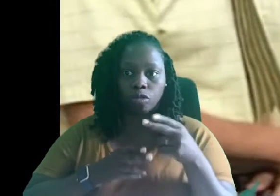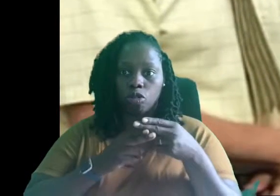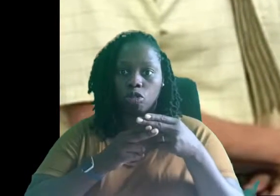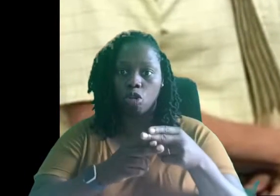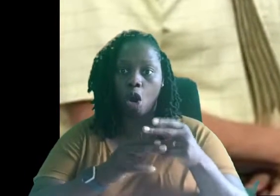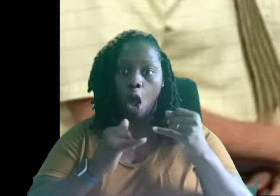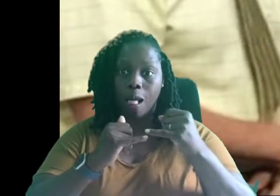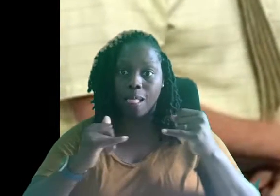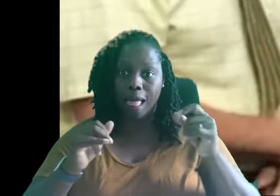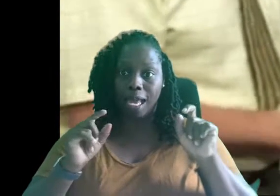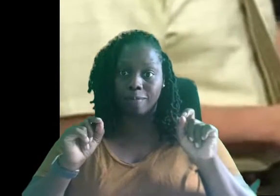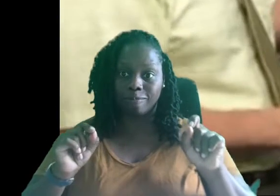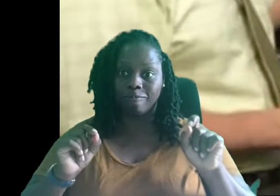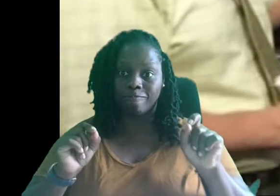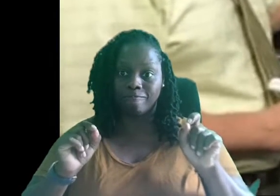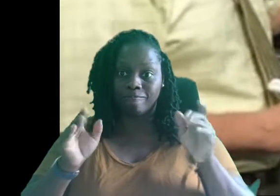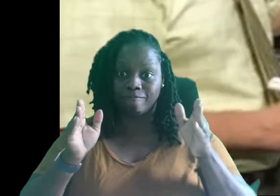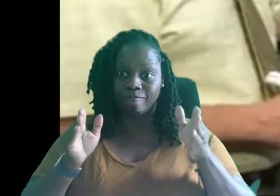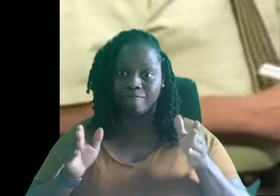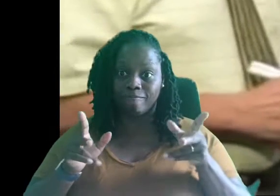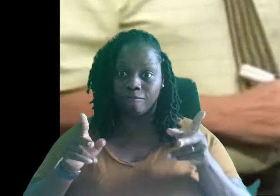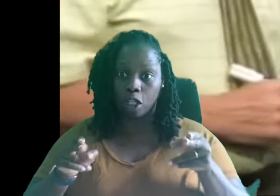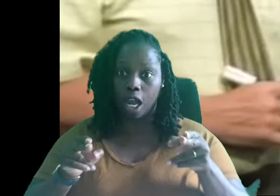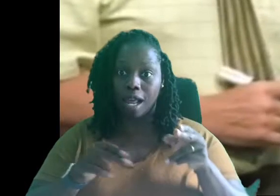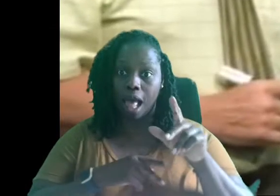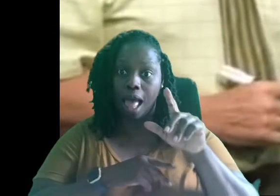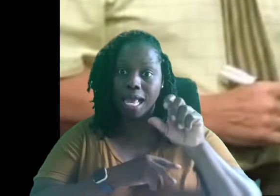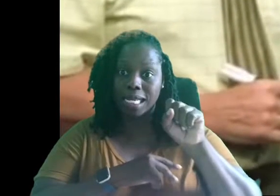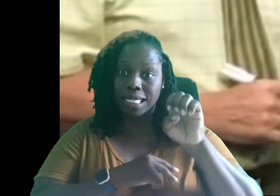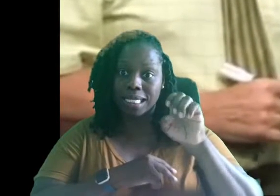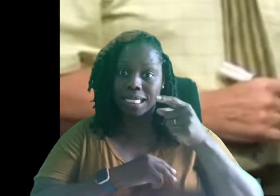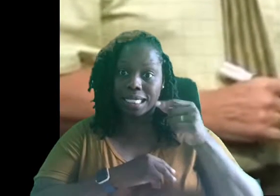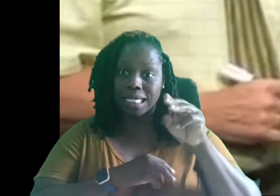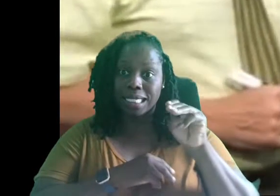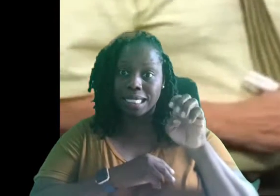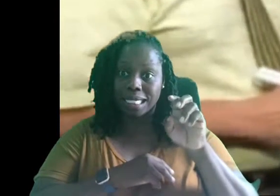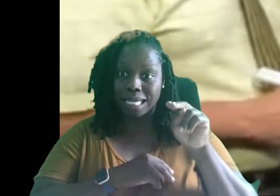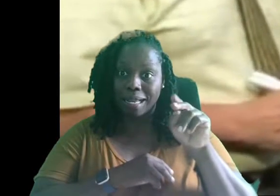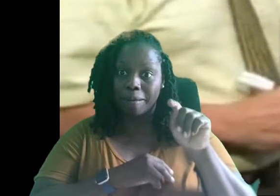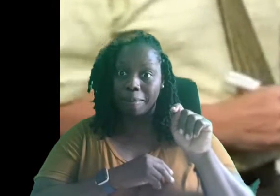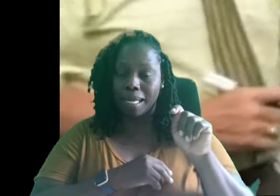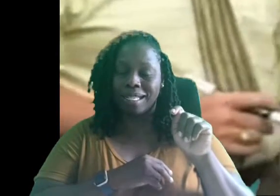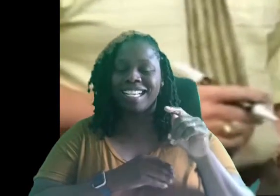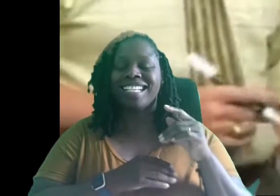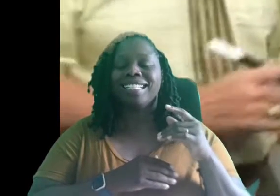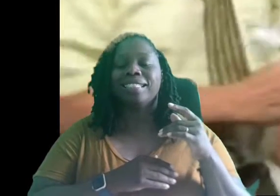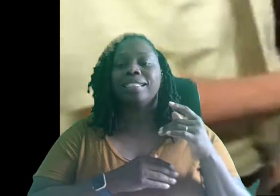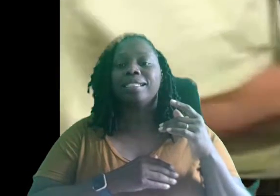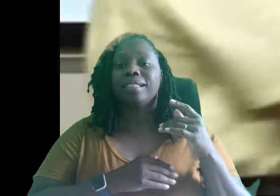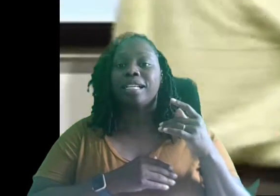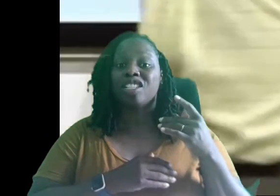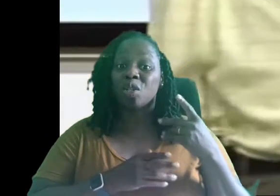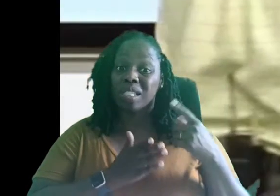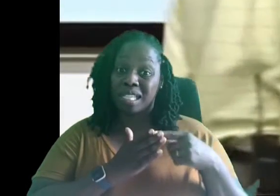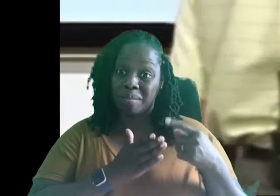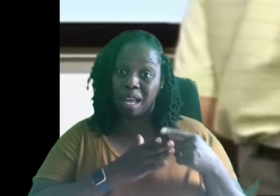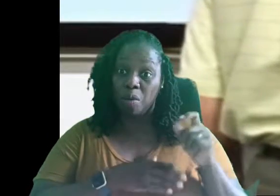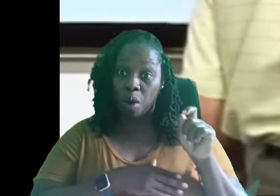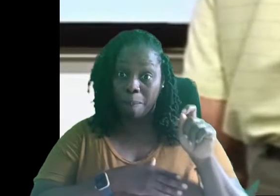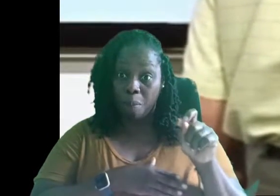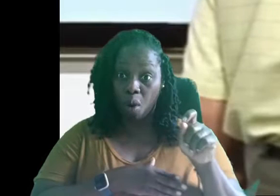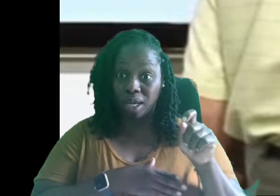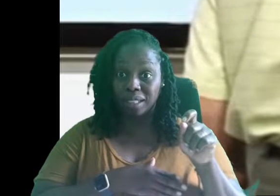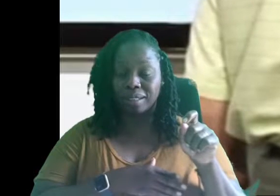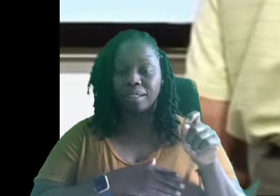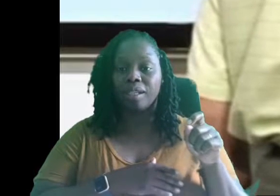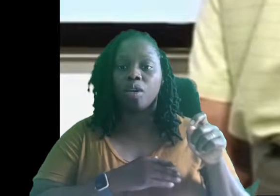segment. Now, just like we give our points names, we usually give our lines and our segments names.